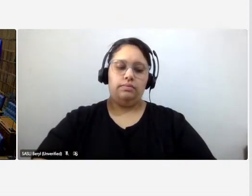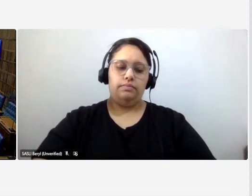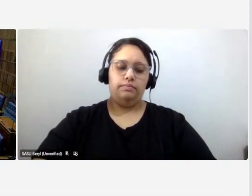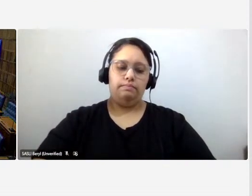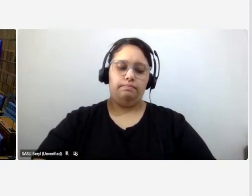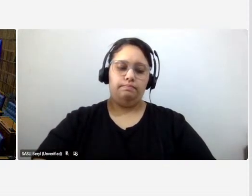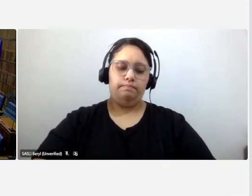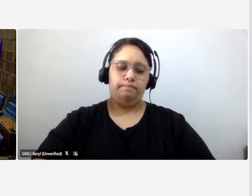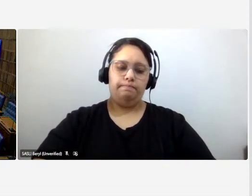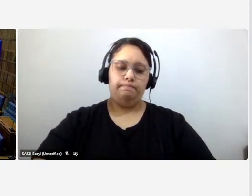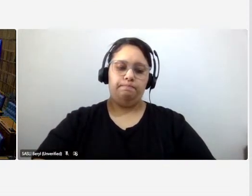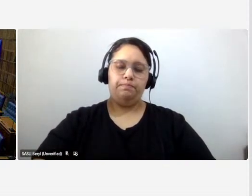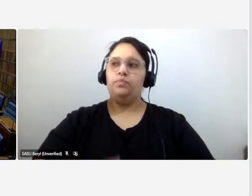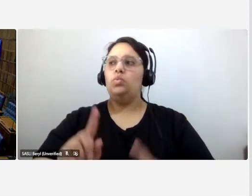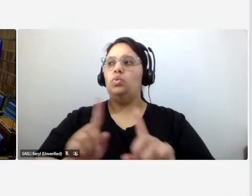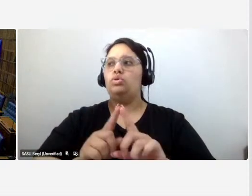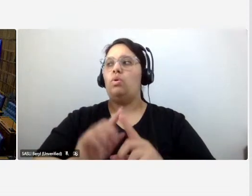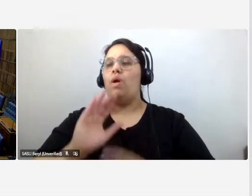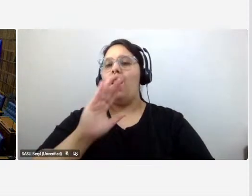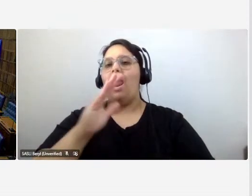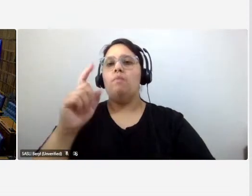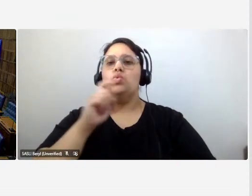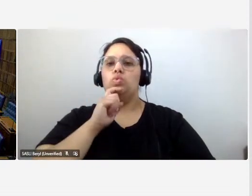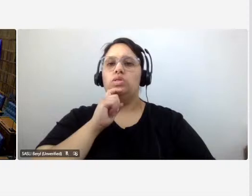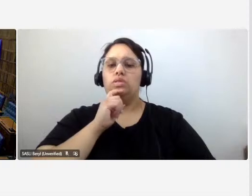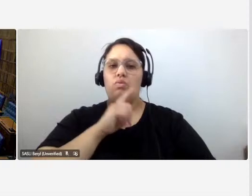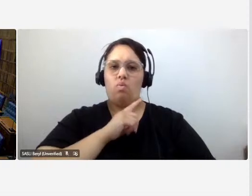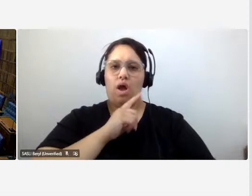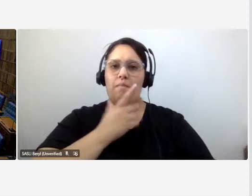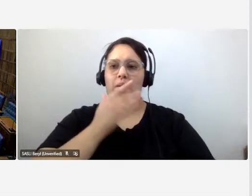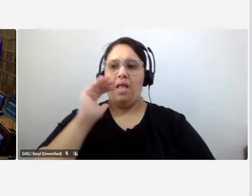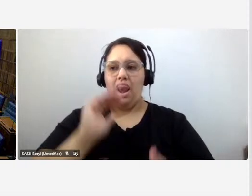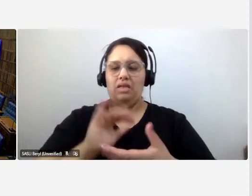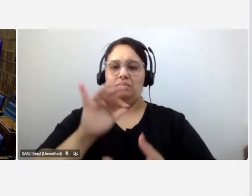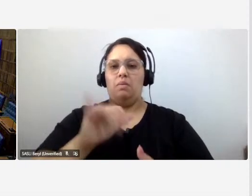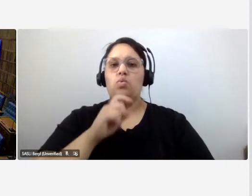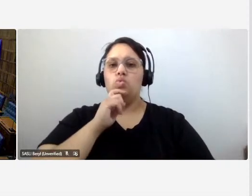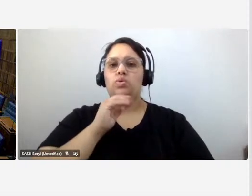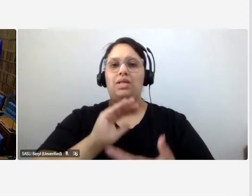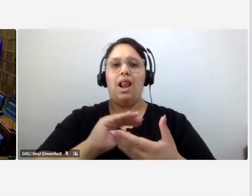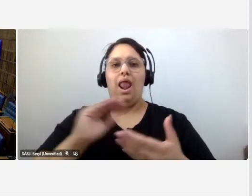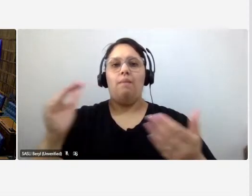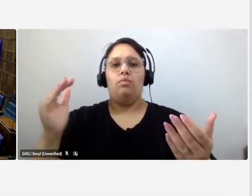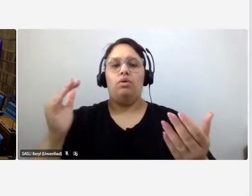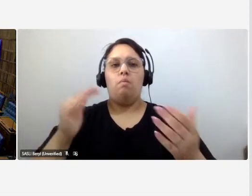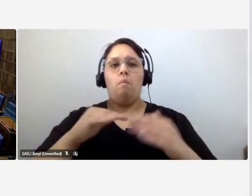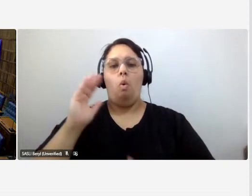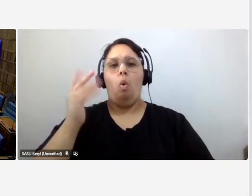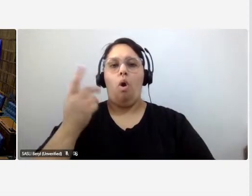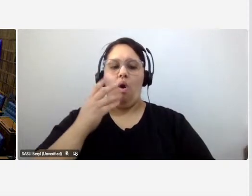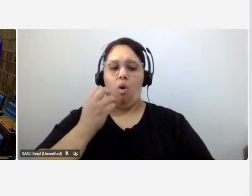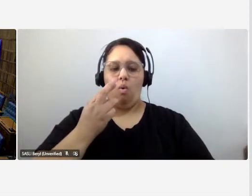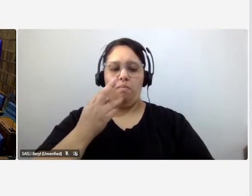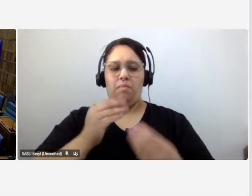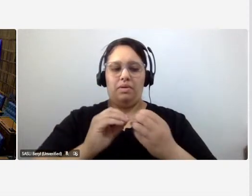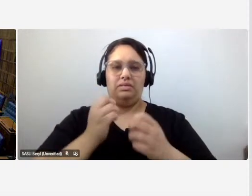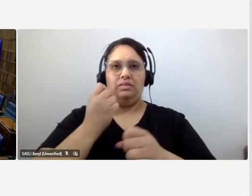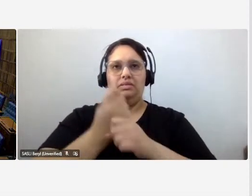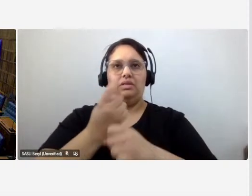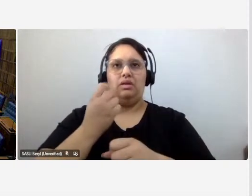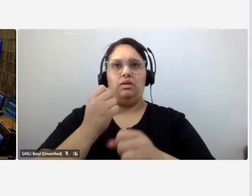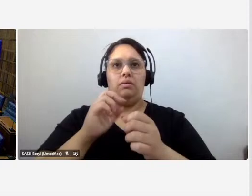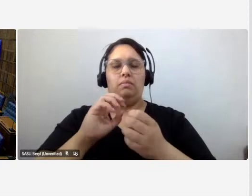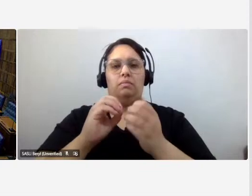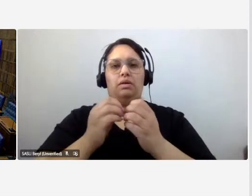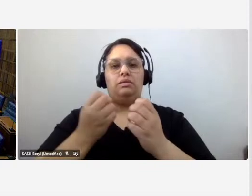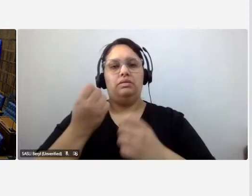to library usage? Because you might have less people using the library more. So I hope that makes sense, really. And